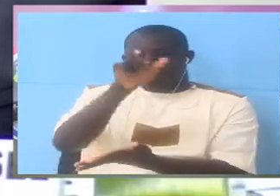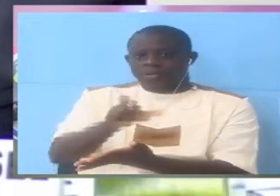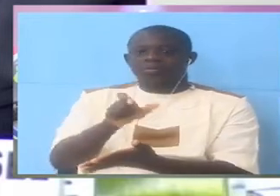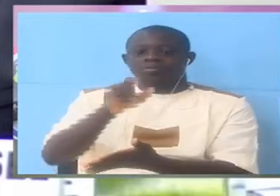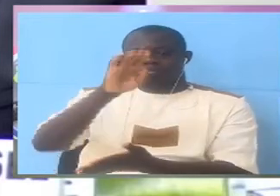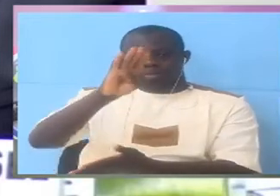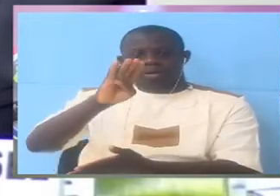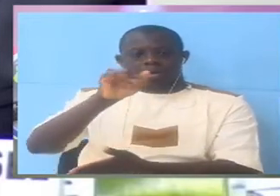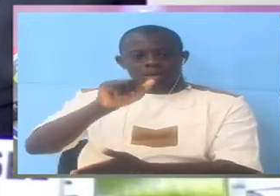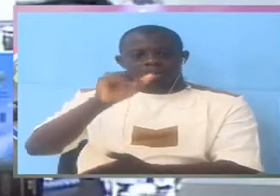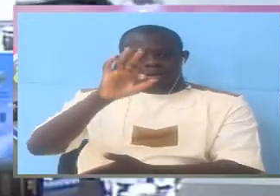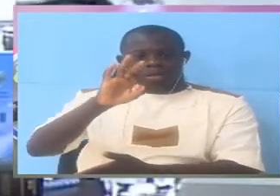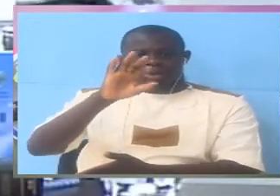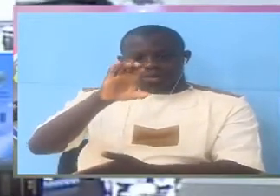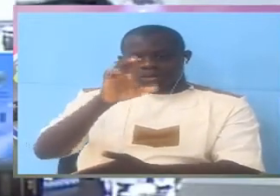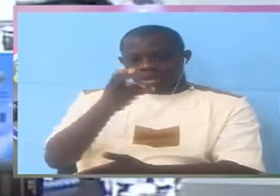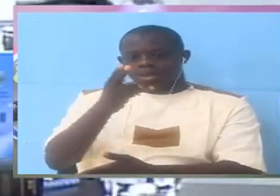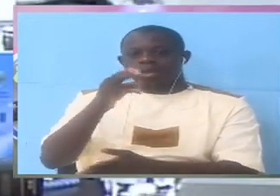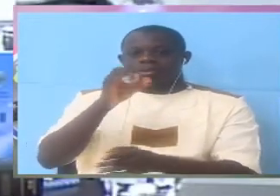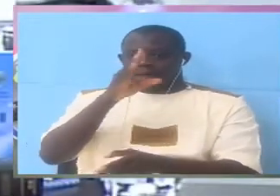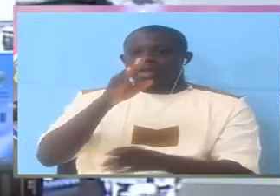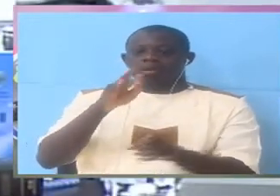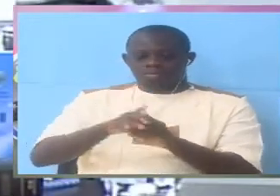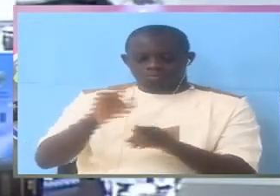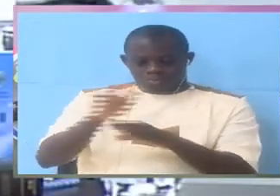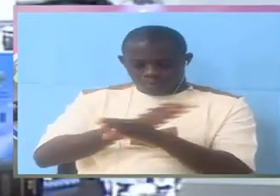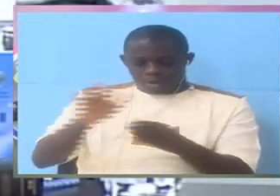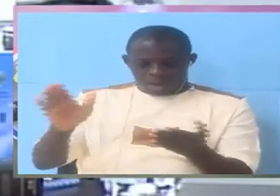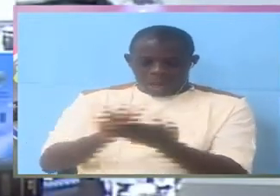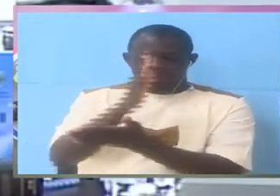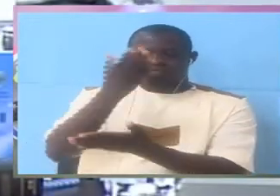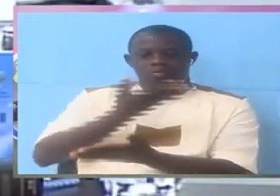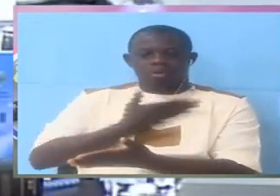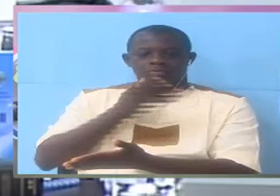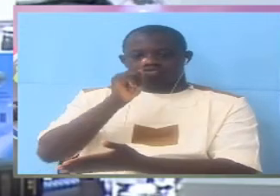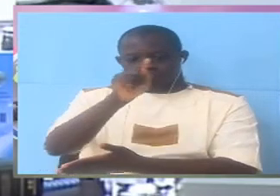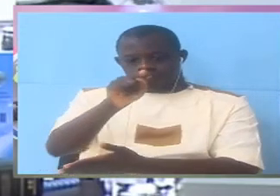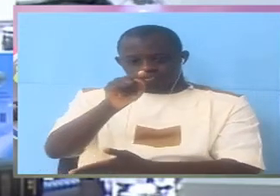By you, Fodebari, and others.